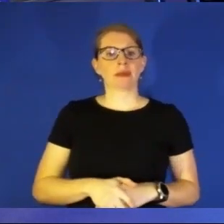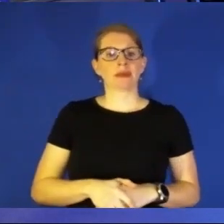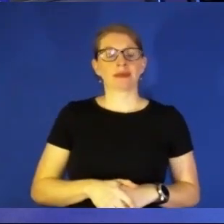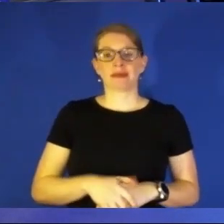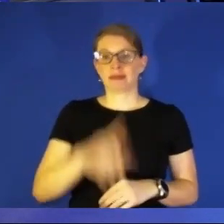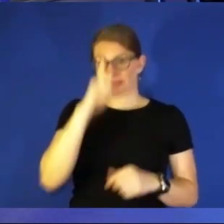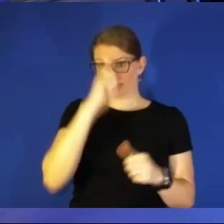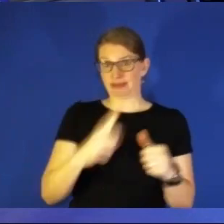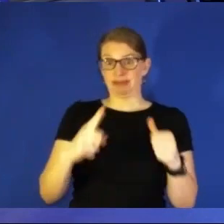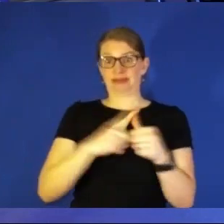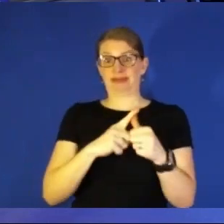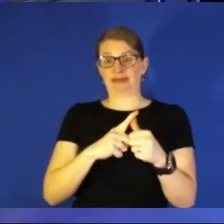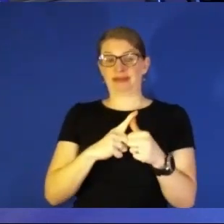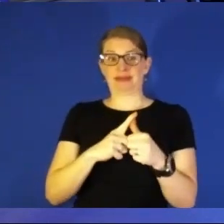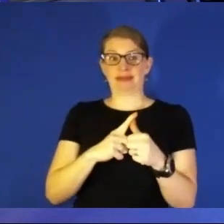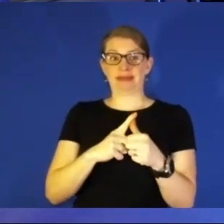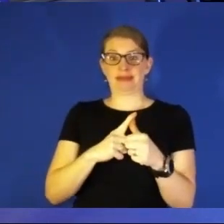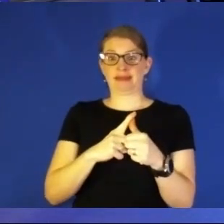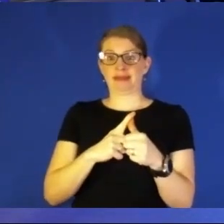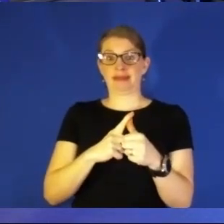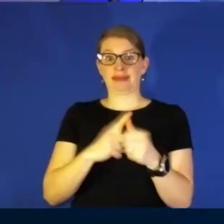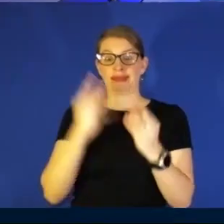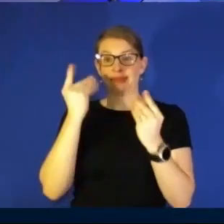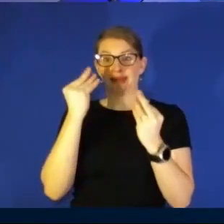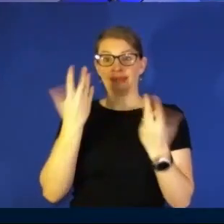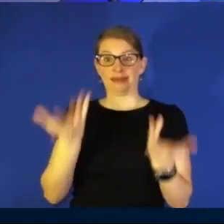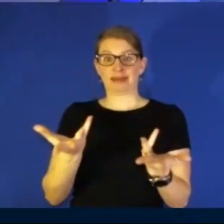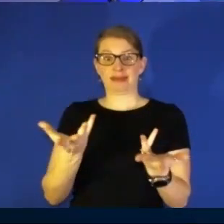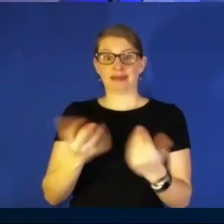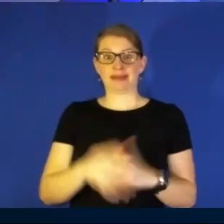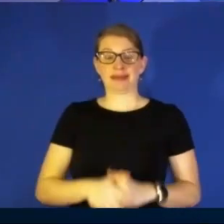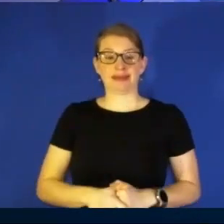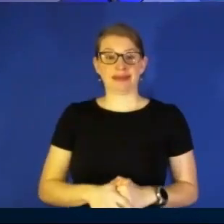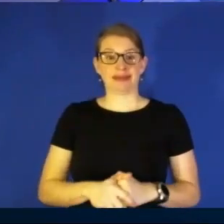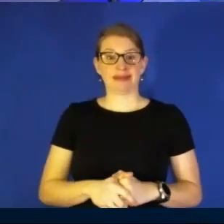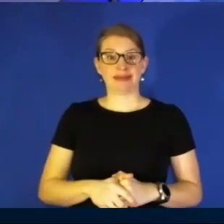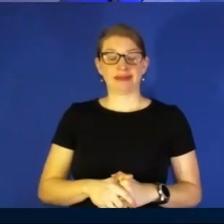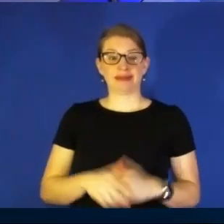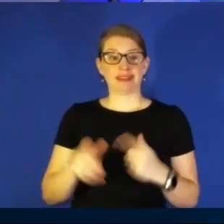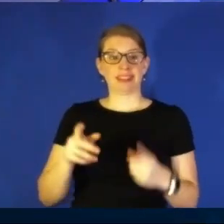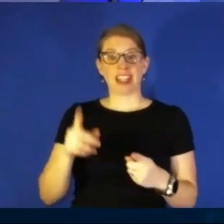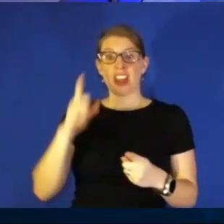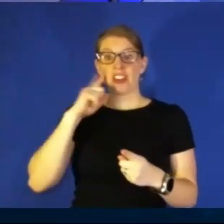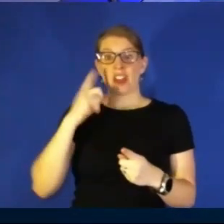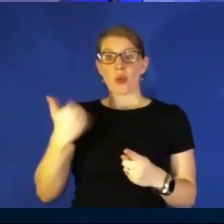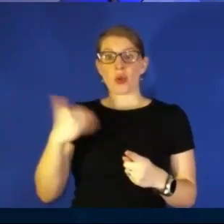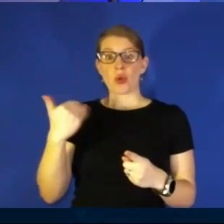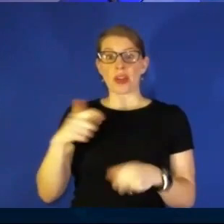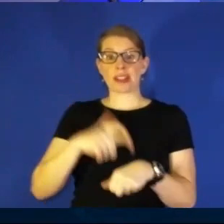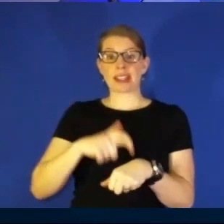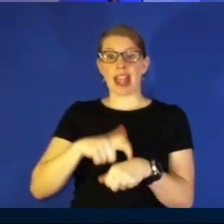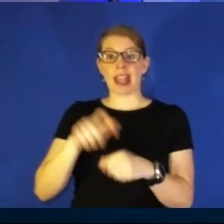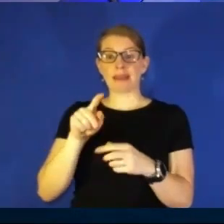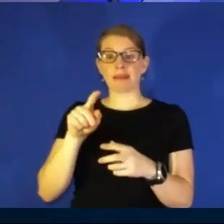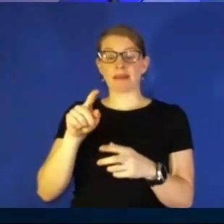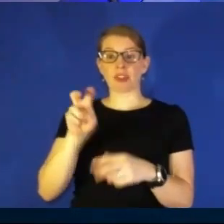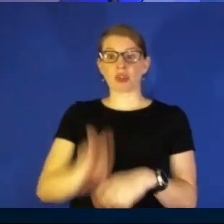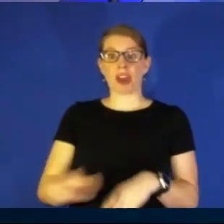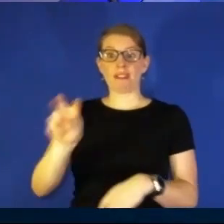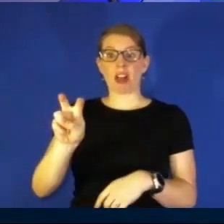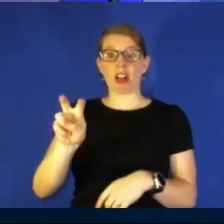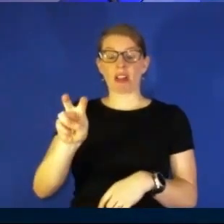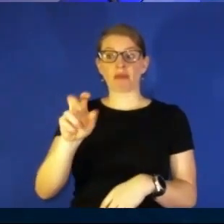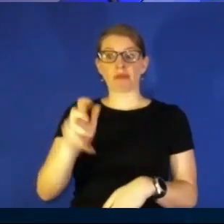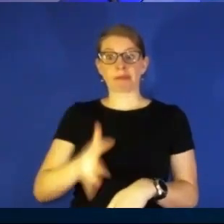that, Marilyn? Or Kate in the back? Well, I mean, have you ever thought, gosh, I wish I could time travel and find out how they dealt with this? You know, you found